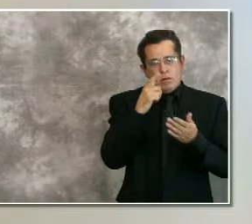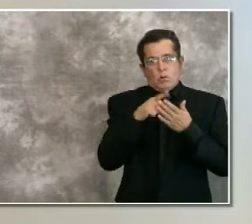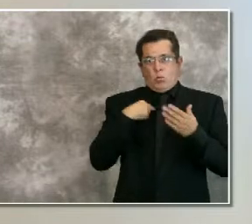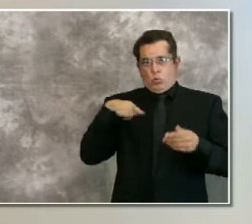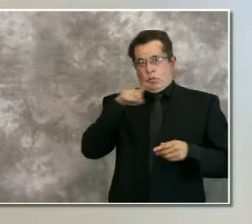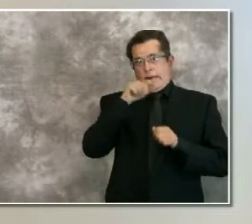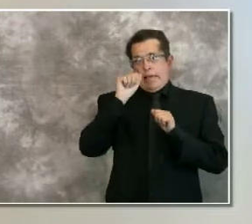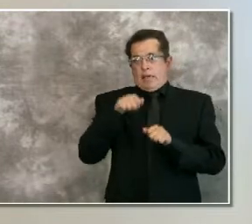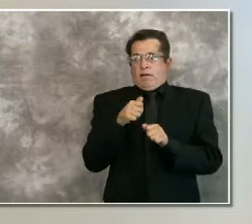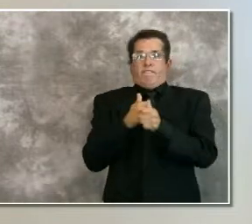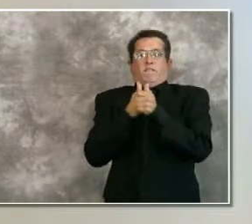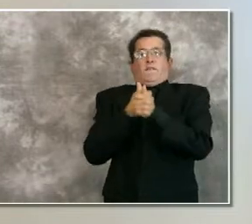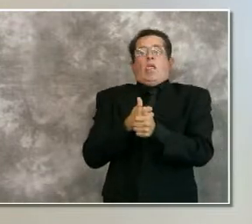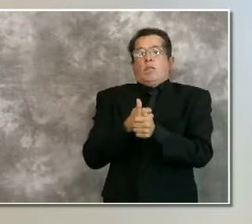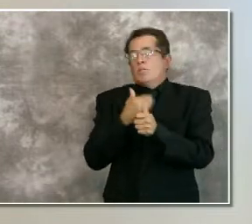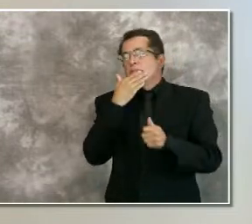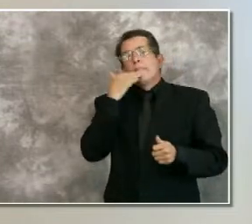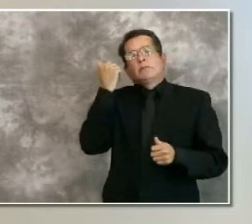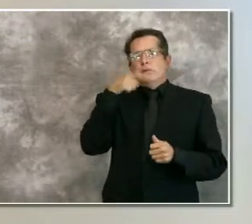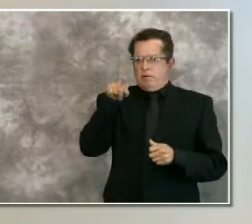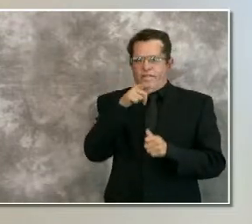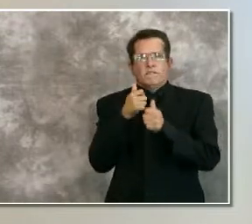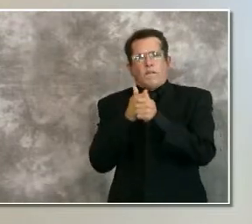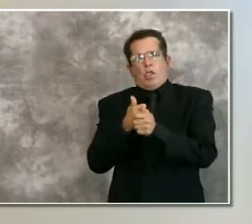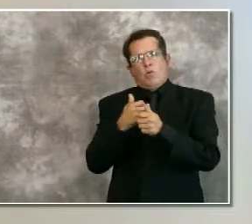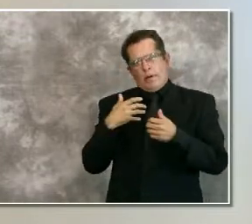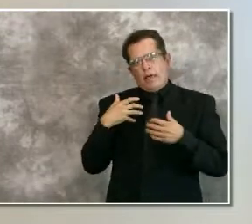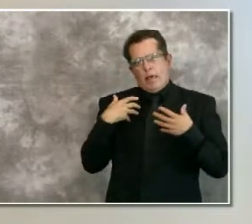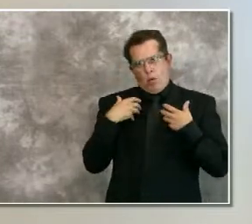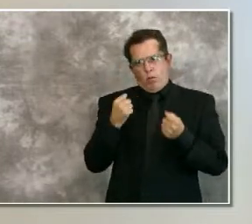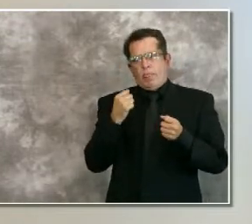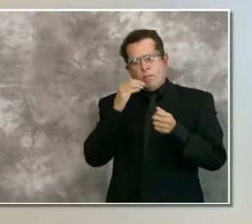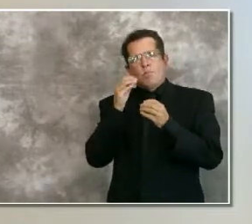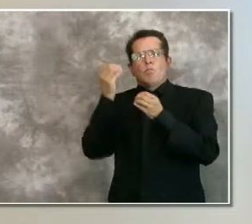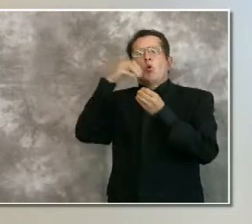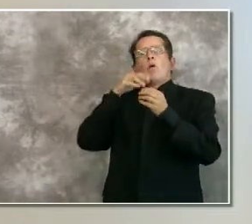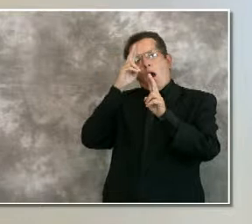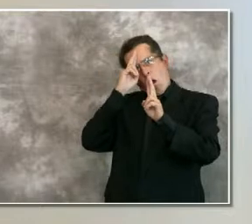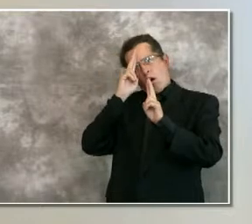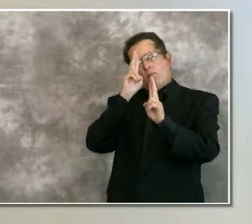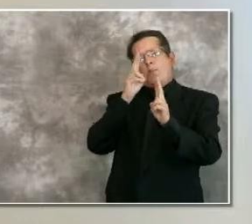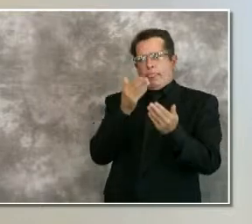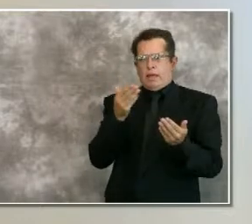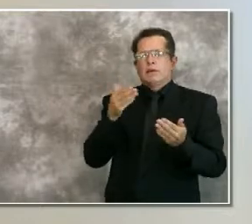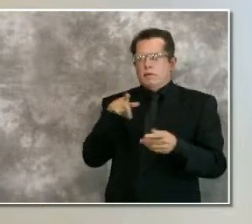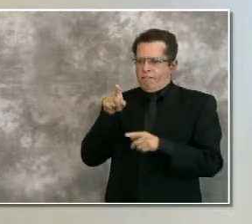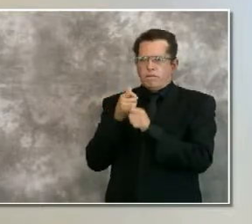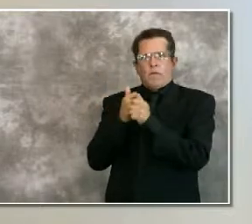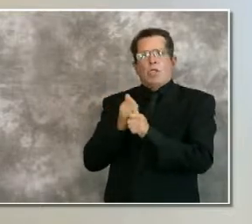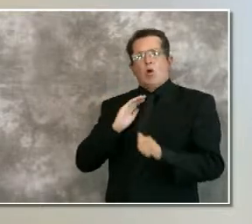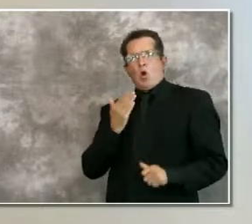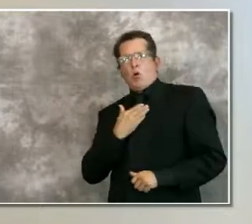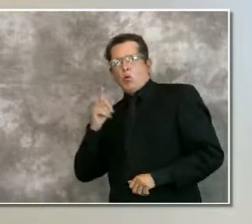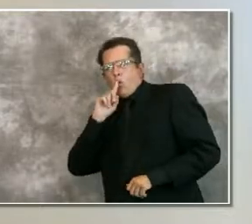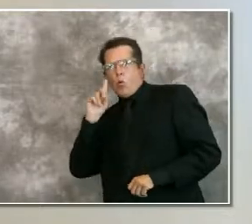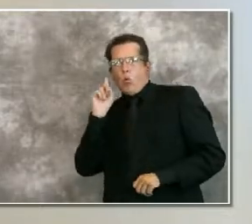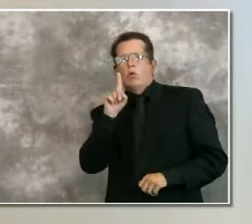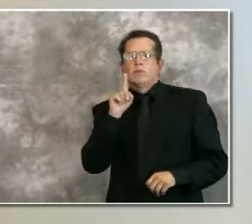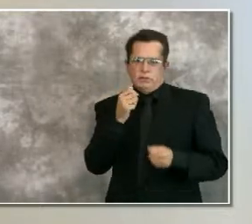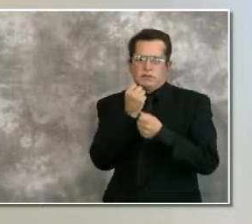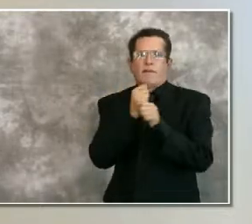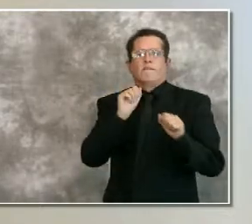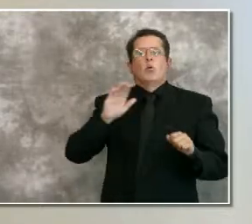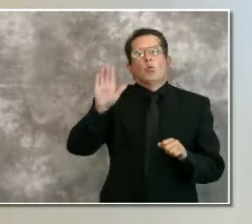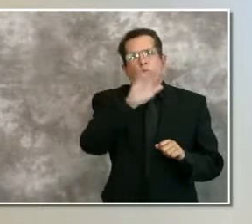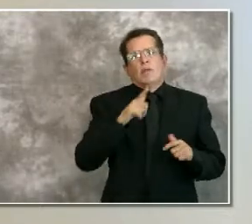can do on the July 4th weekend is adhere to the public health orders and work to save lives. And that is what we are hopeful that we will